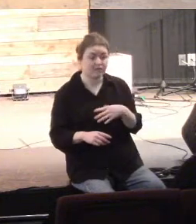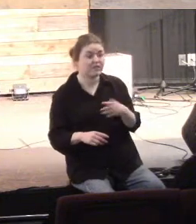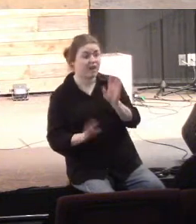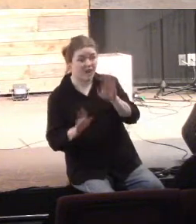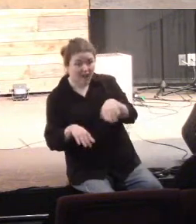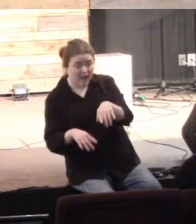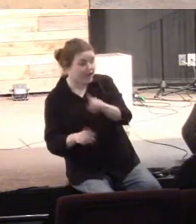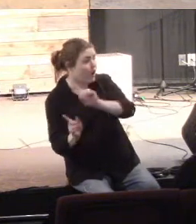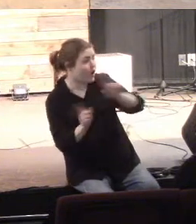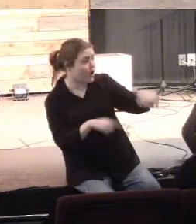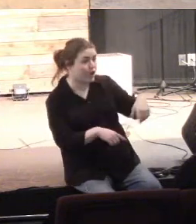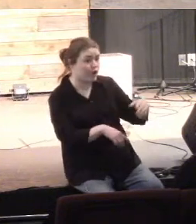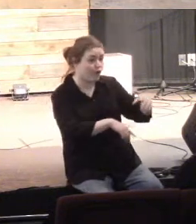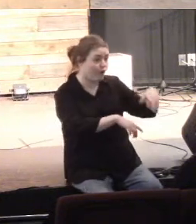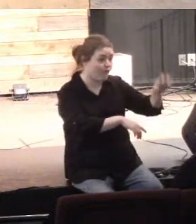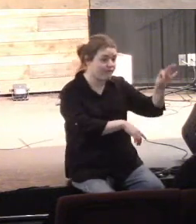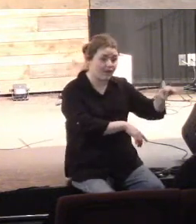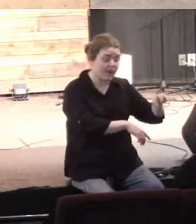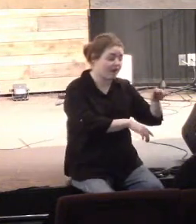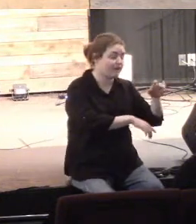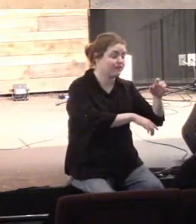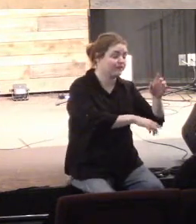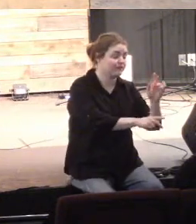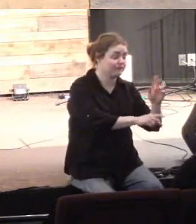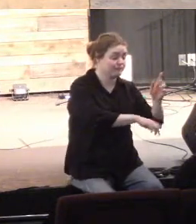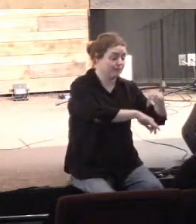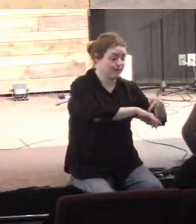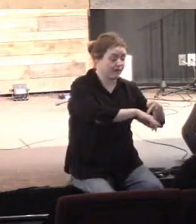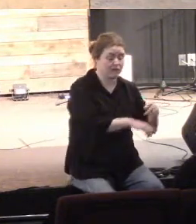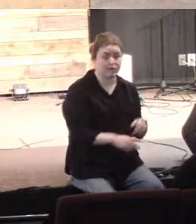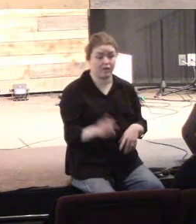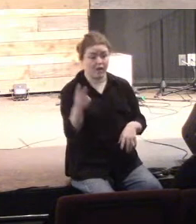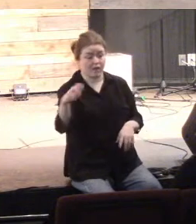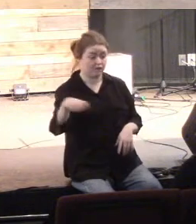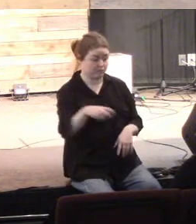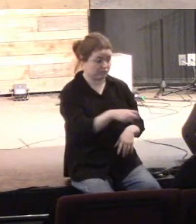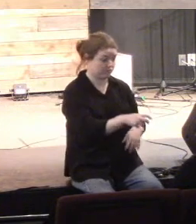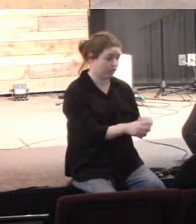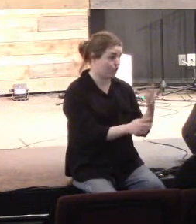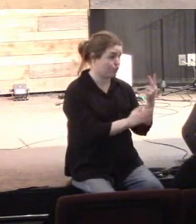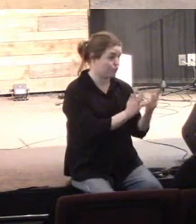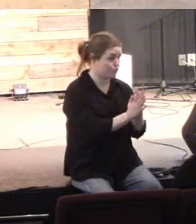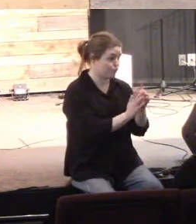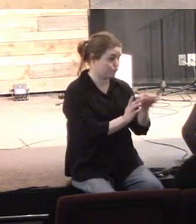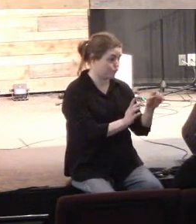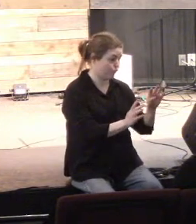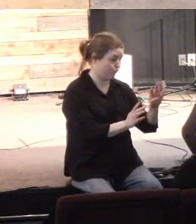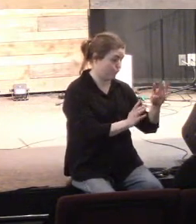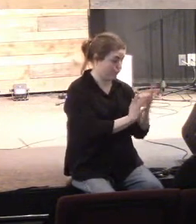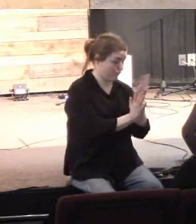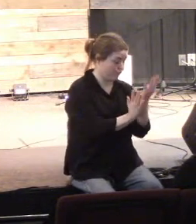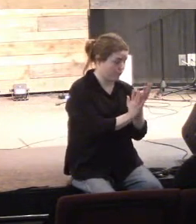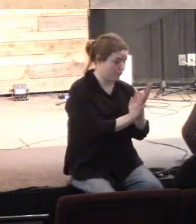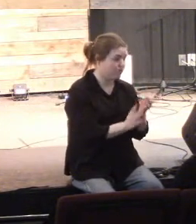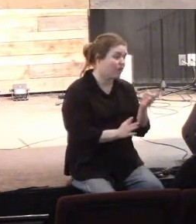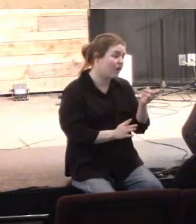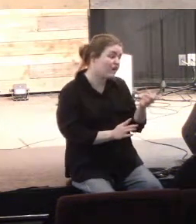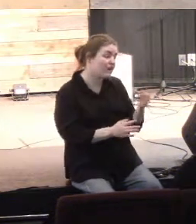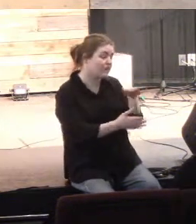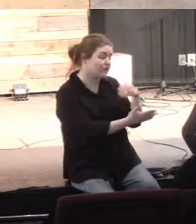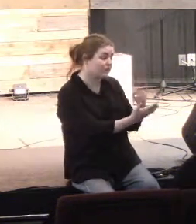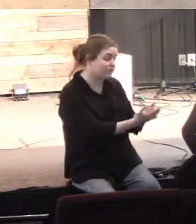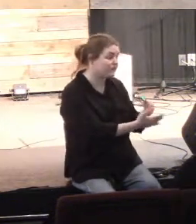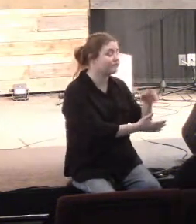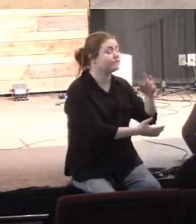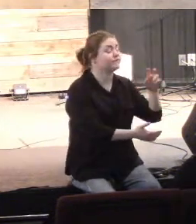these guys journey 2 to 4 hours to find Peter. They get there. They convince Peter to go. Then they have to journey